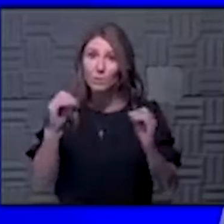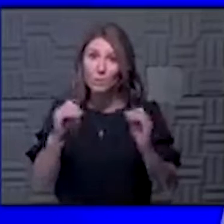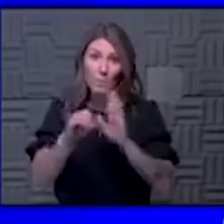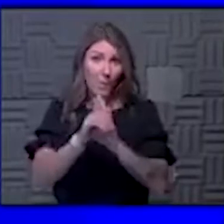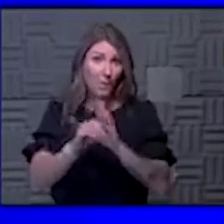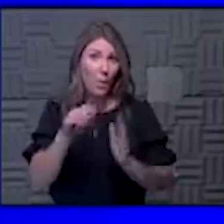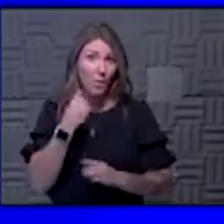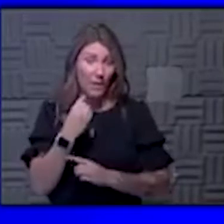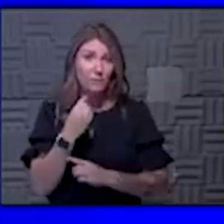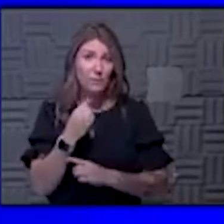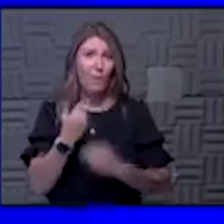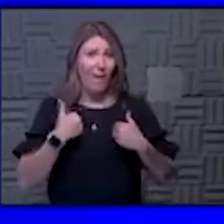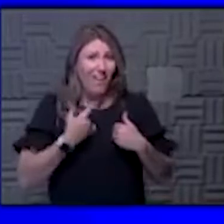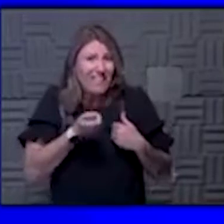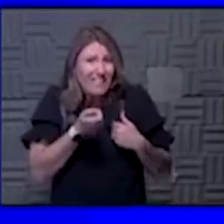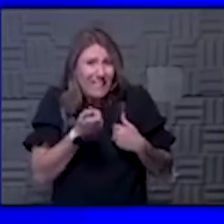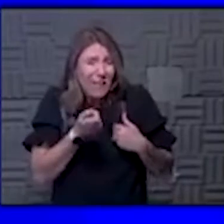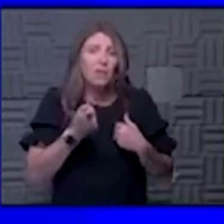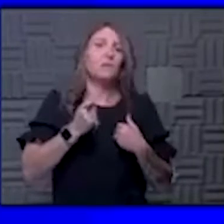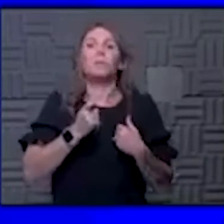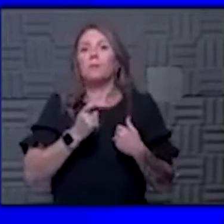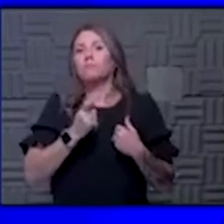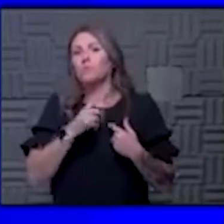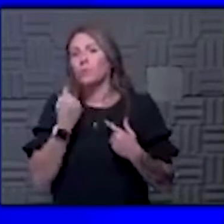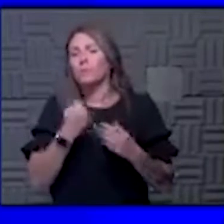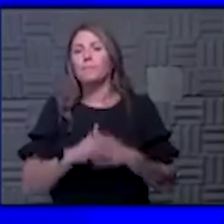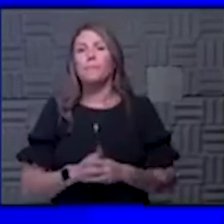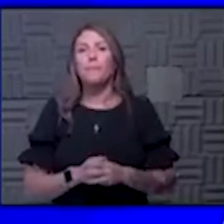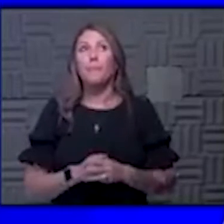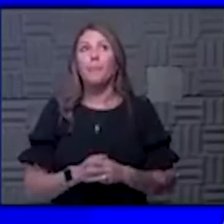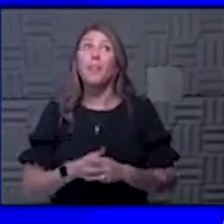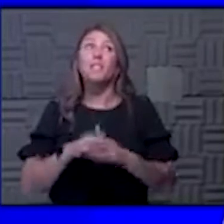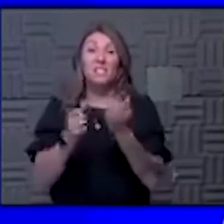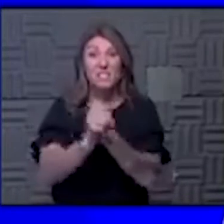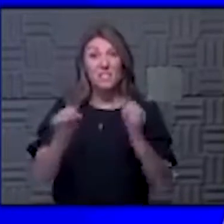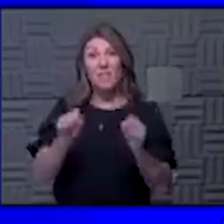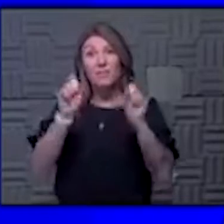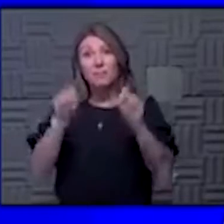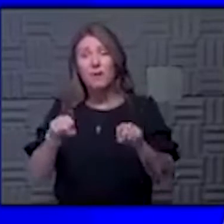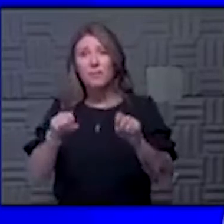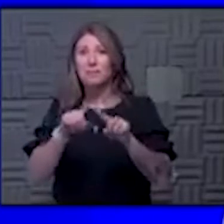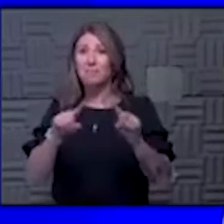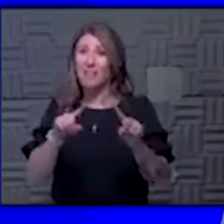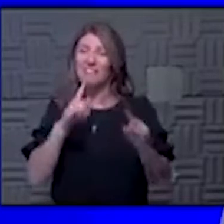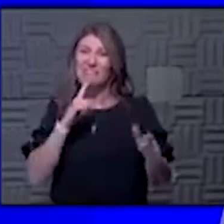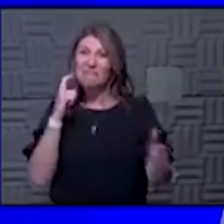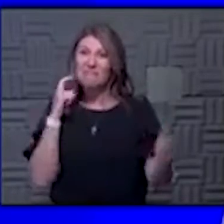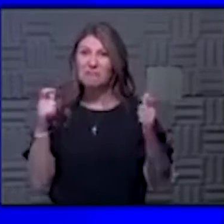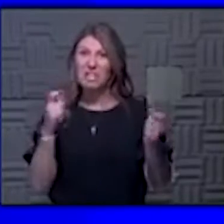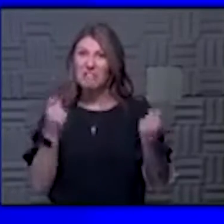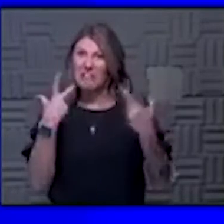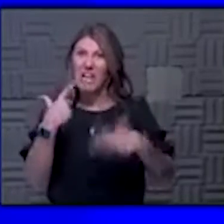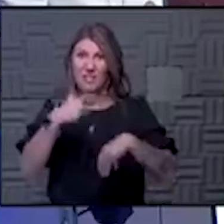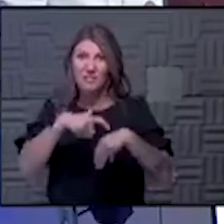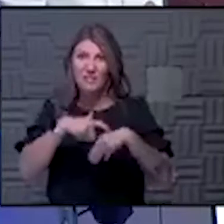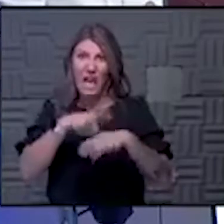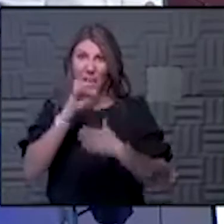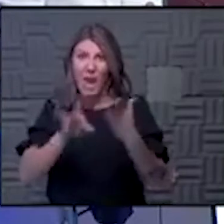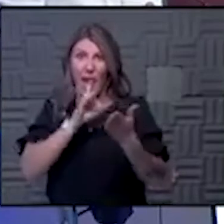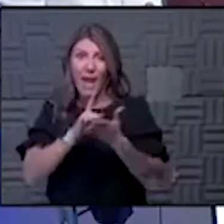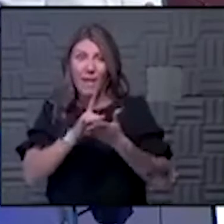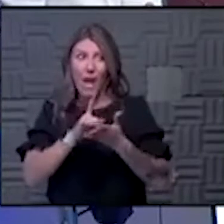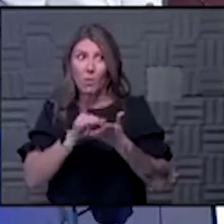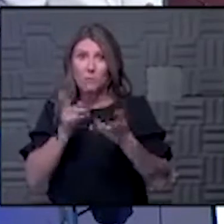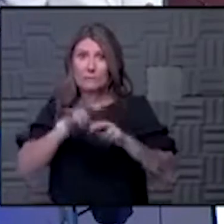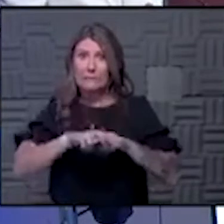And it's probably as safe as it could be, but that is a large amount of time as well. Yeah, so